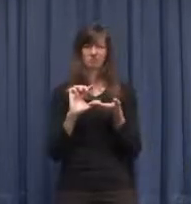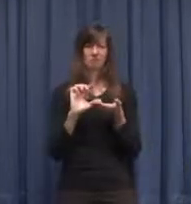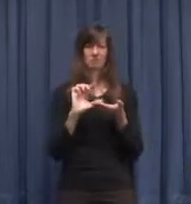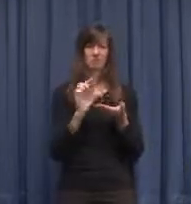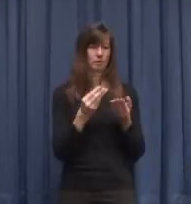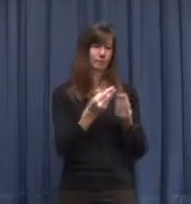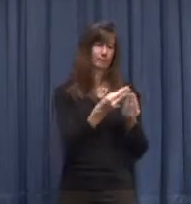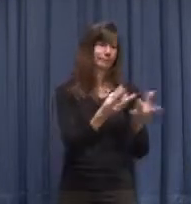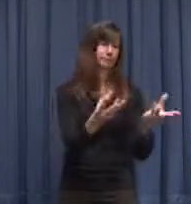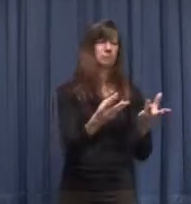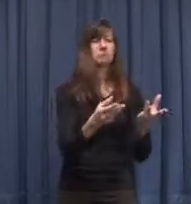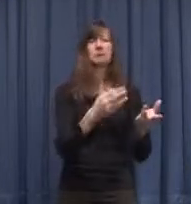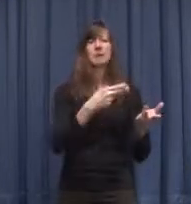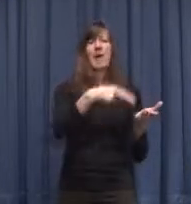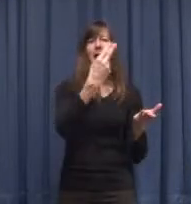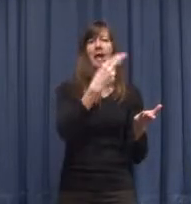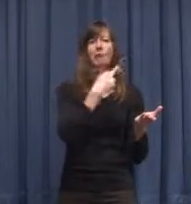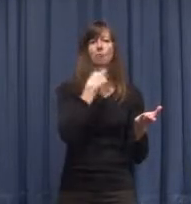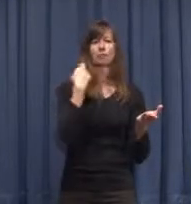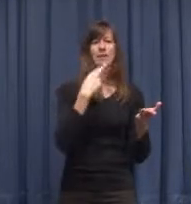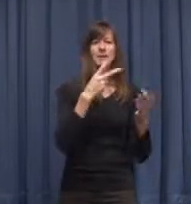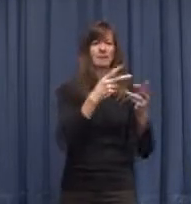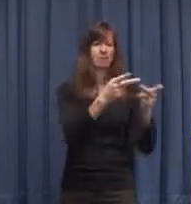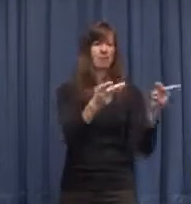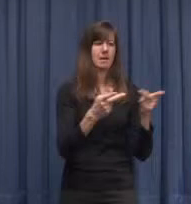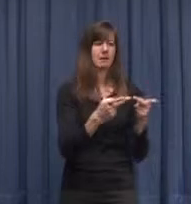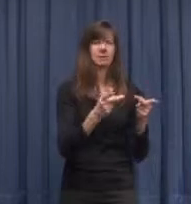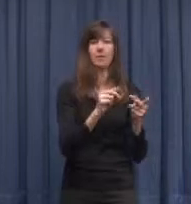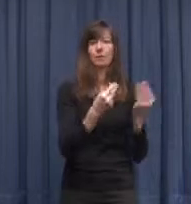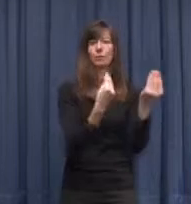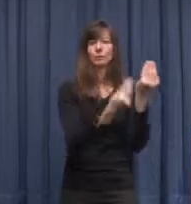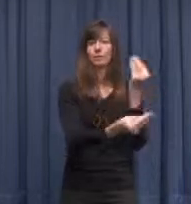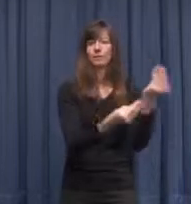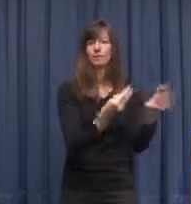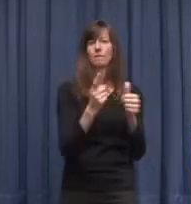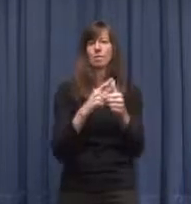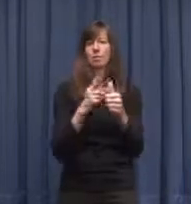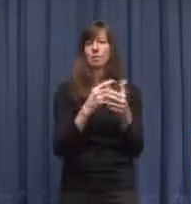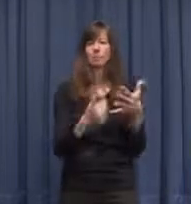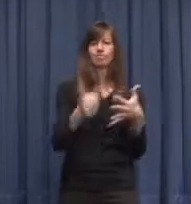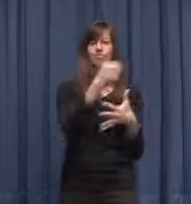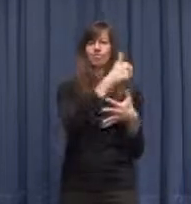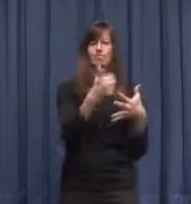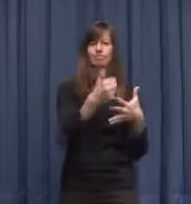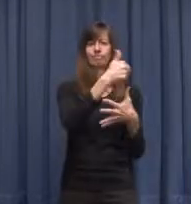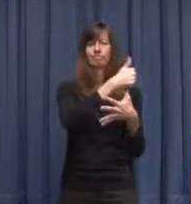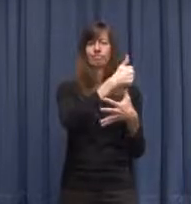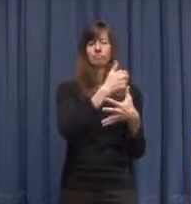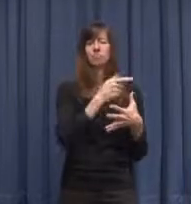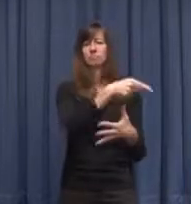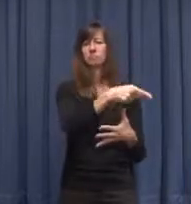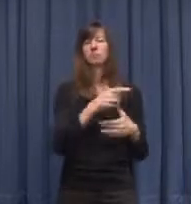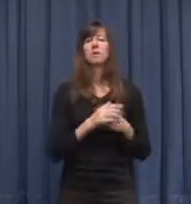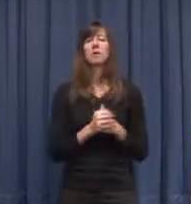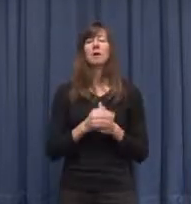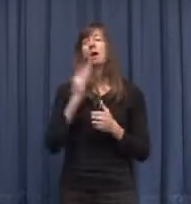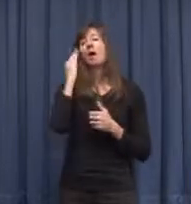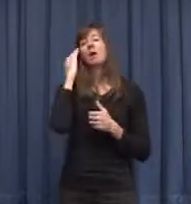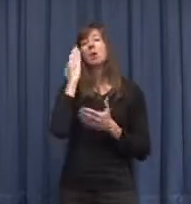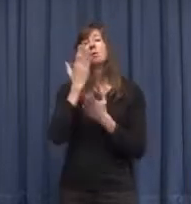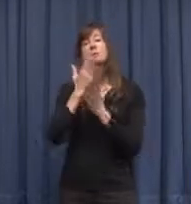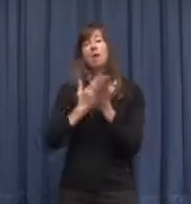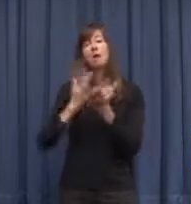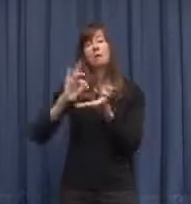I can't, unfortunately, give you an exact date or answer on that. I know several of the pharmaceutical companies are working as quickly